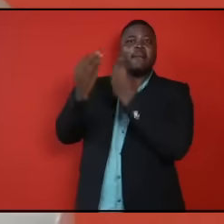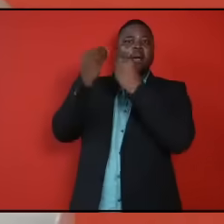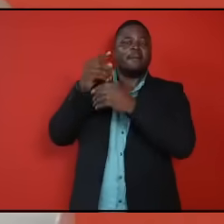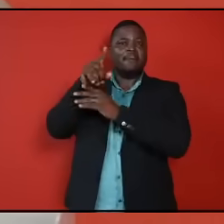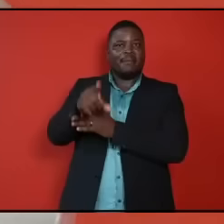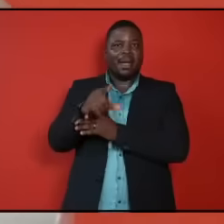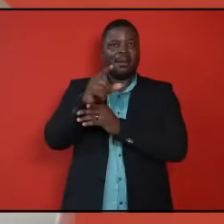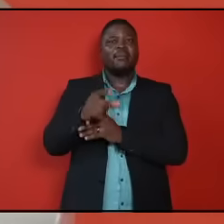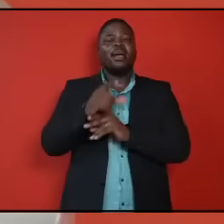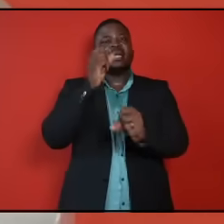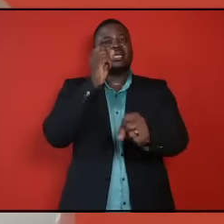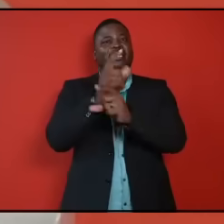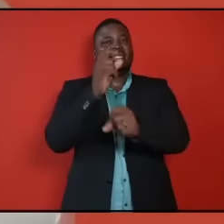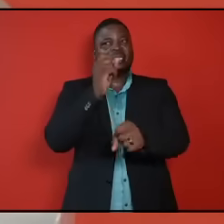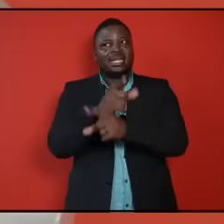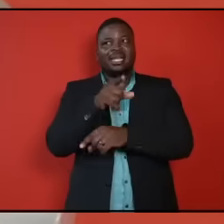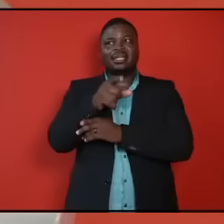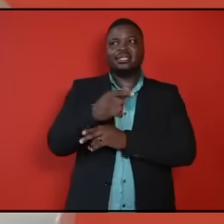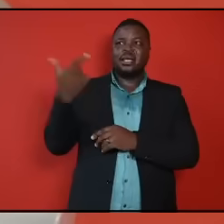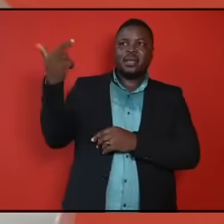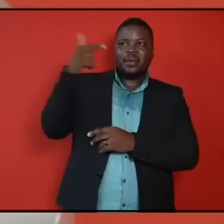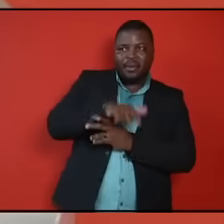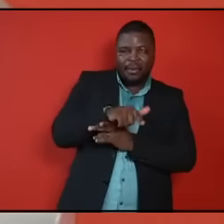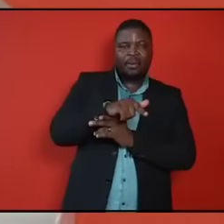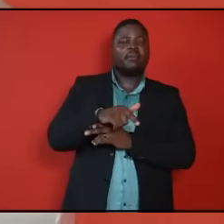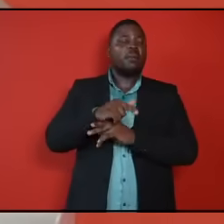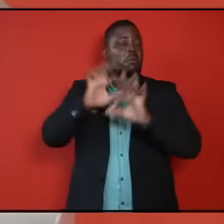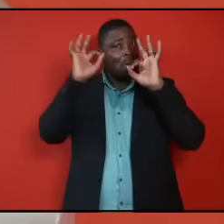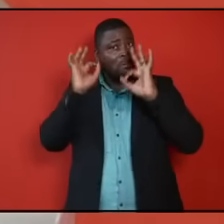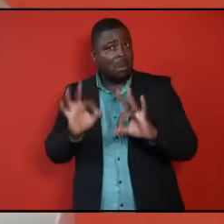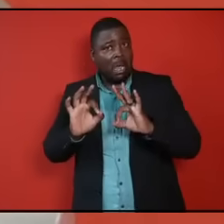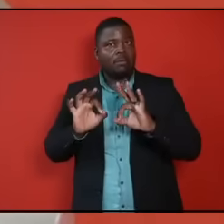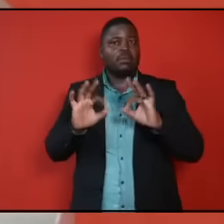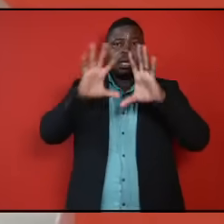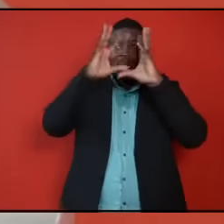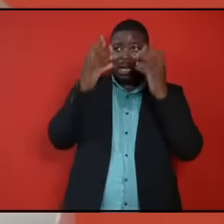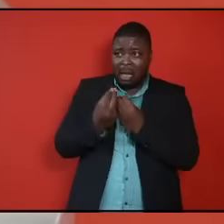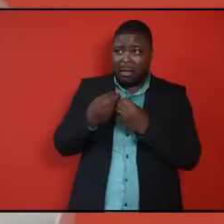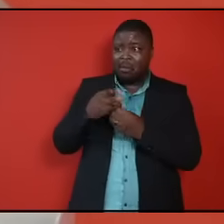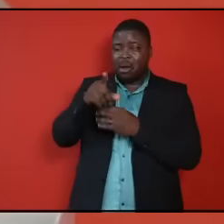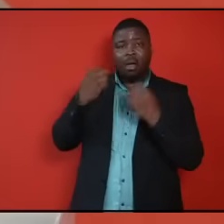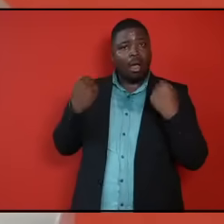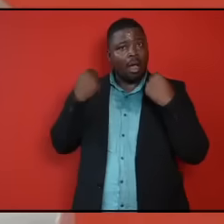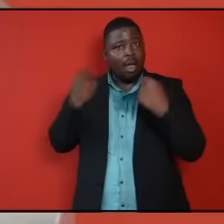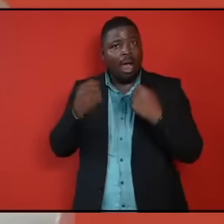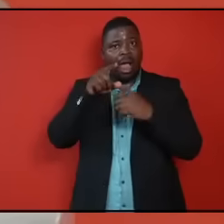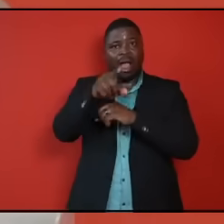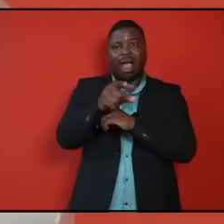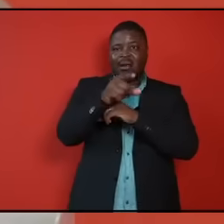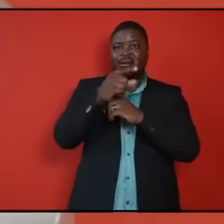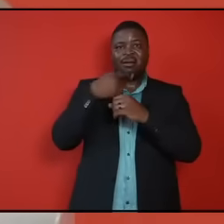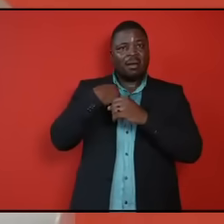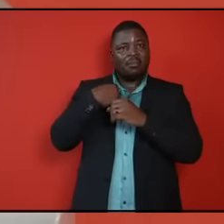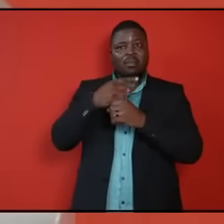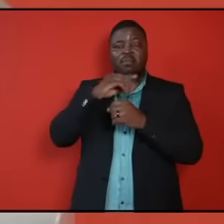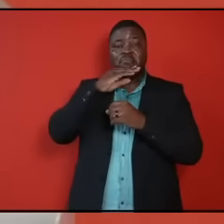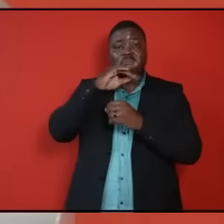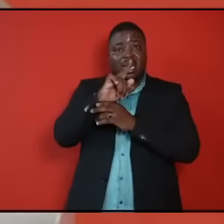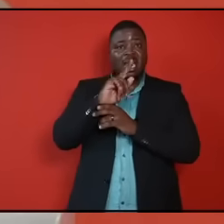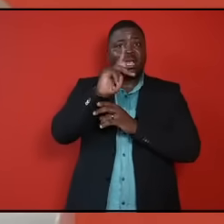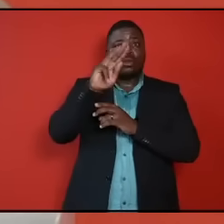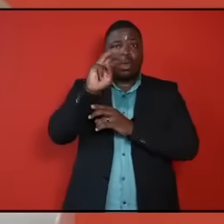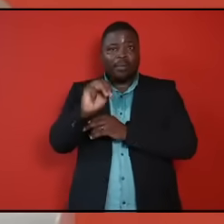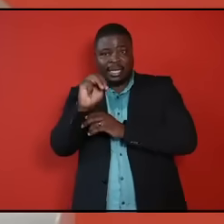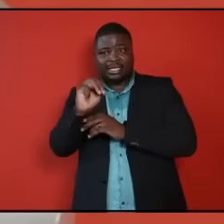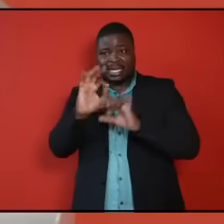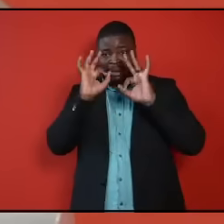system and seats and in good condition, low mileage taxi. And then you catch a